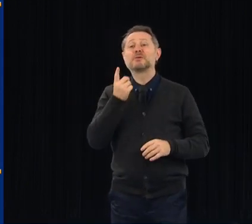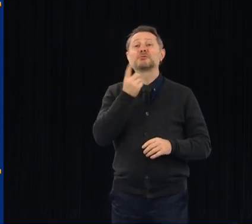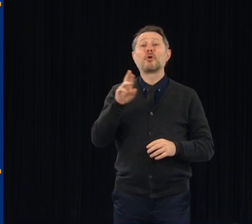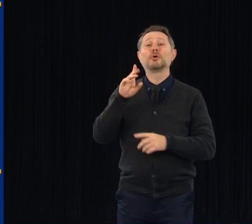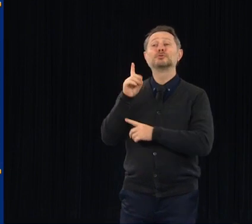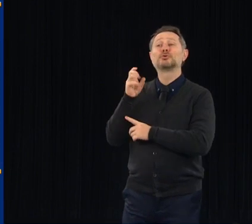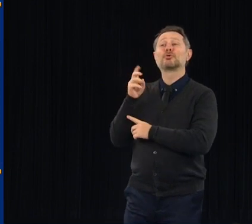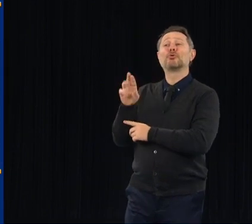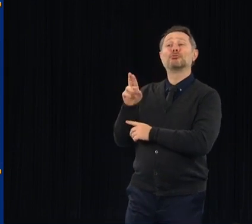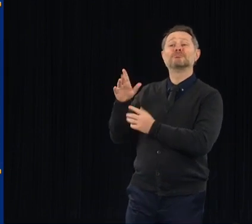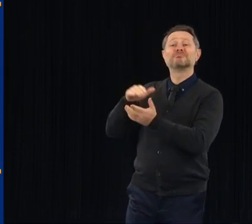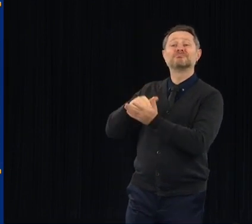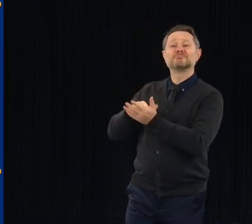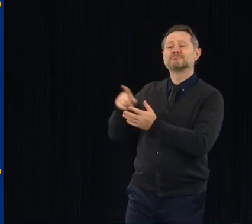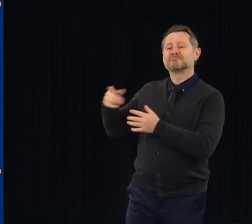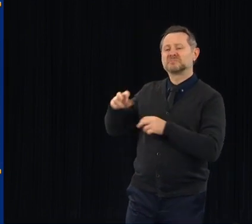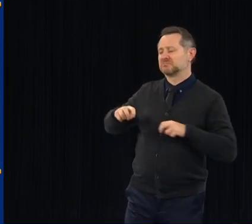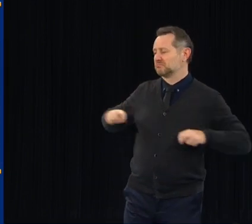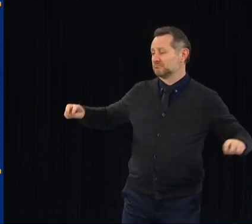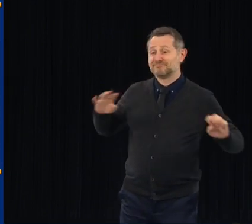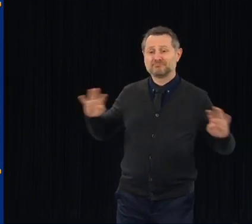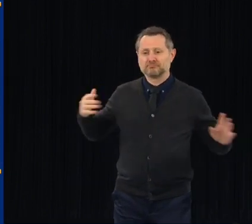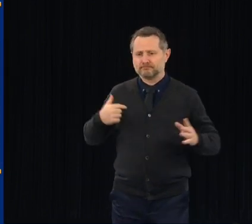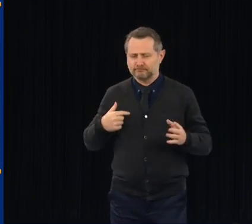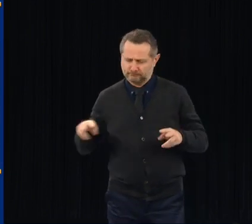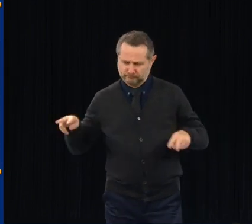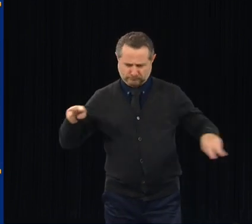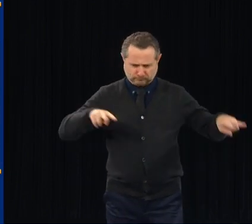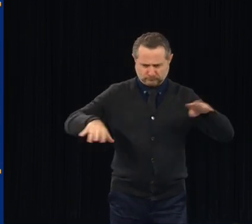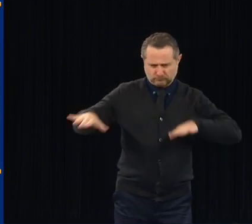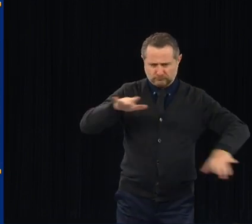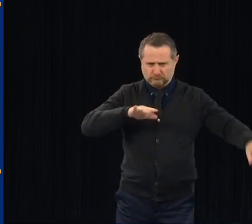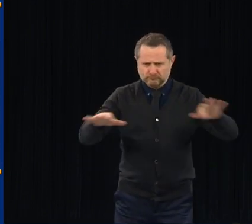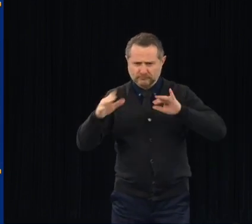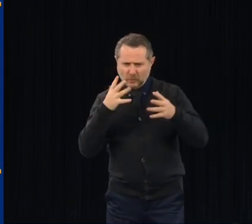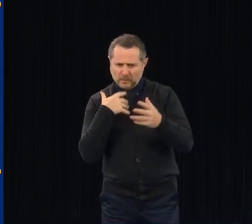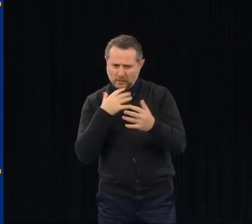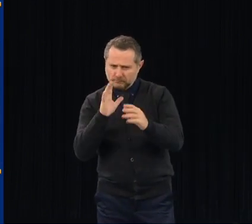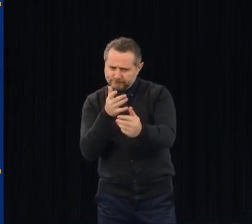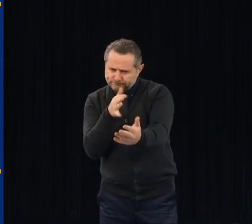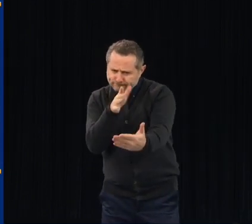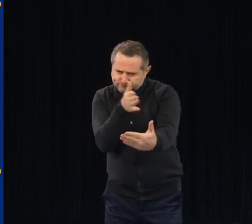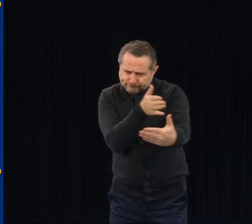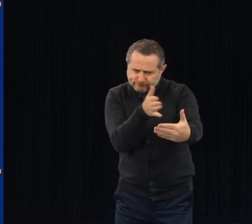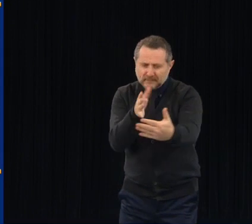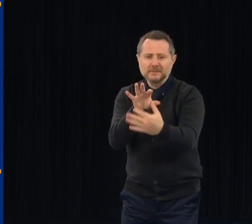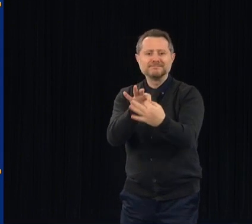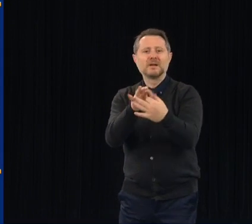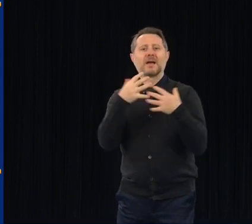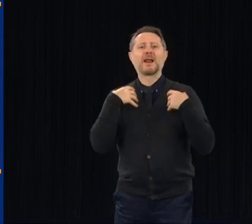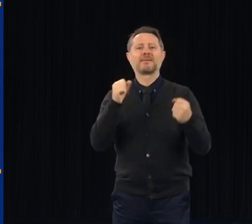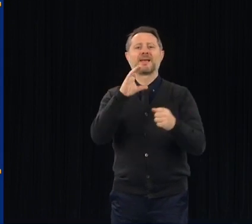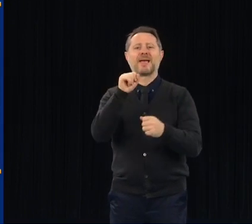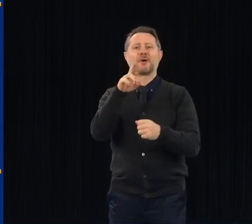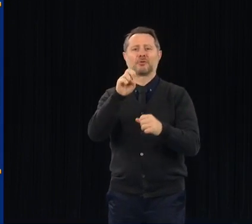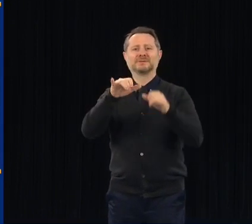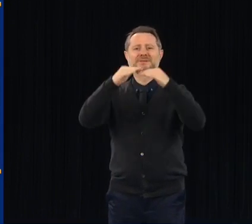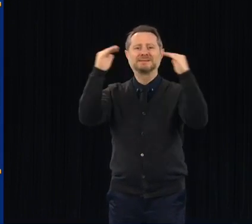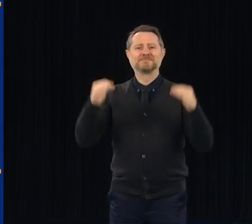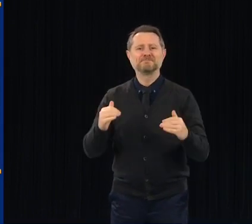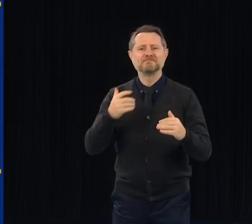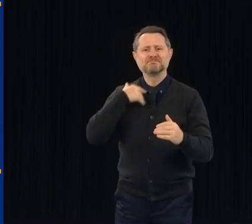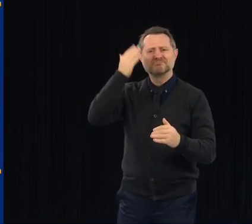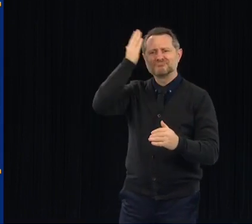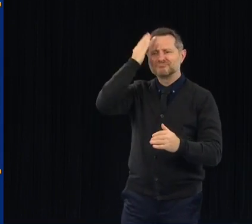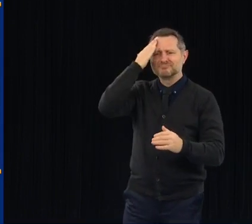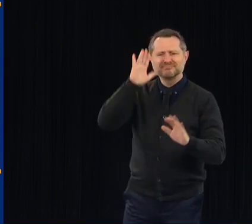table deals with the healthcare system. I understand what they're dealing with. I understand they're